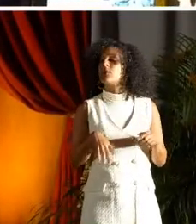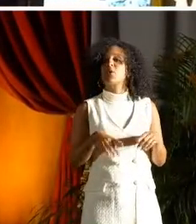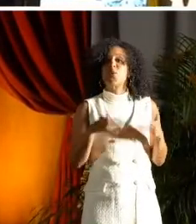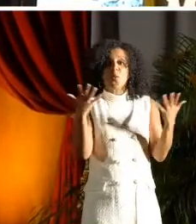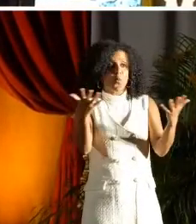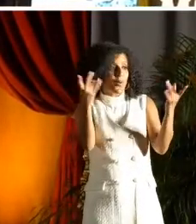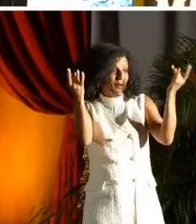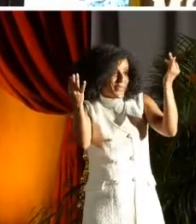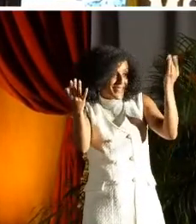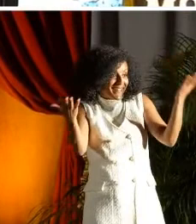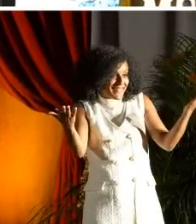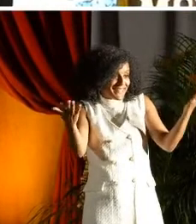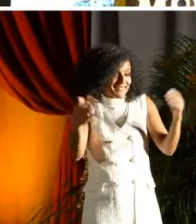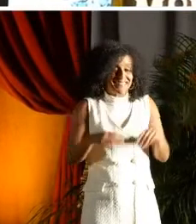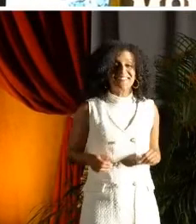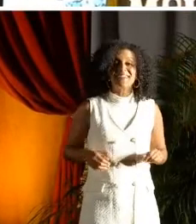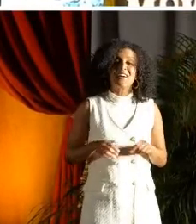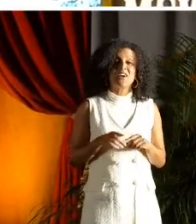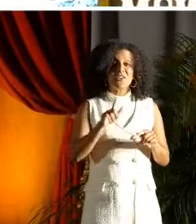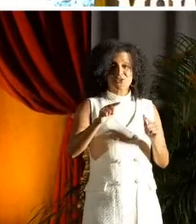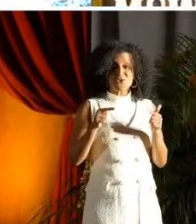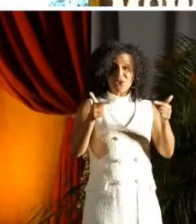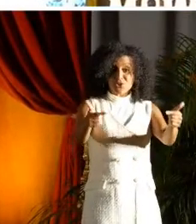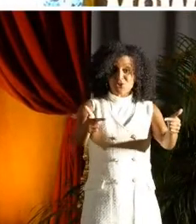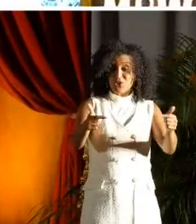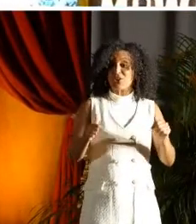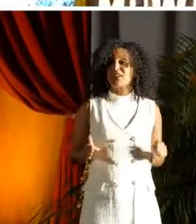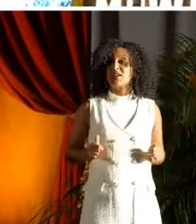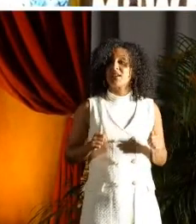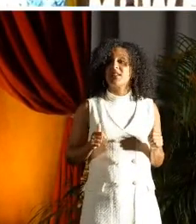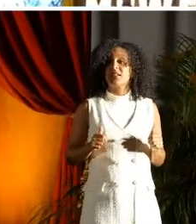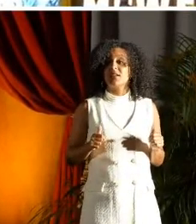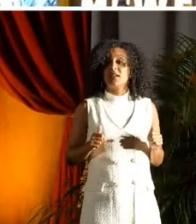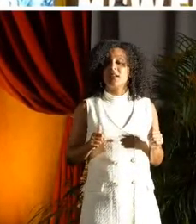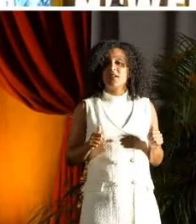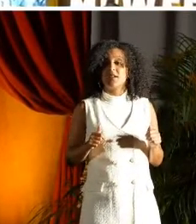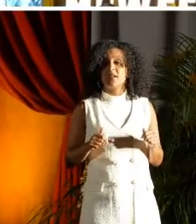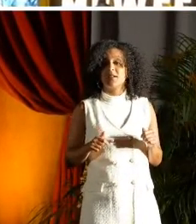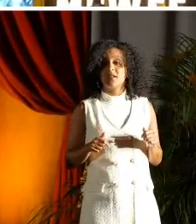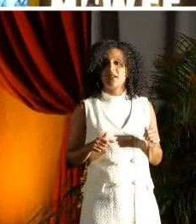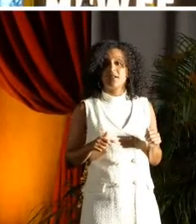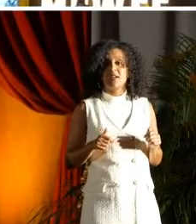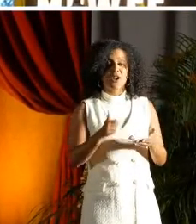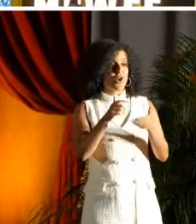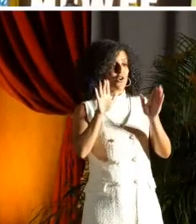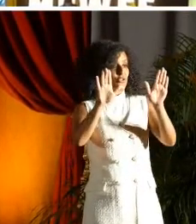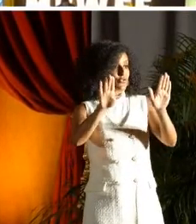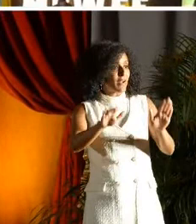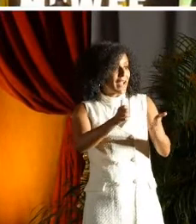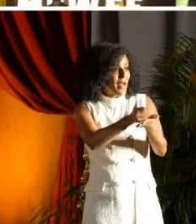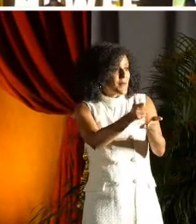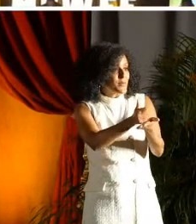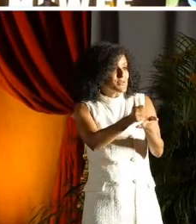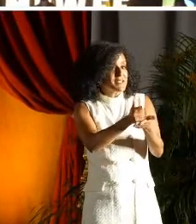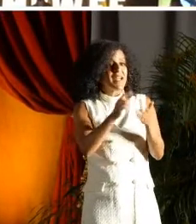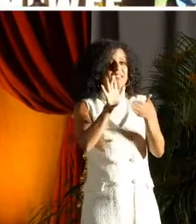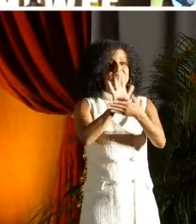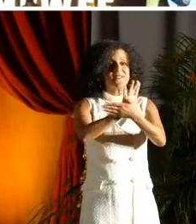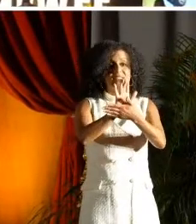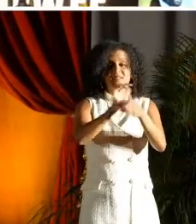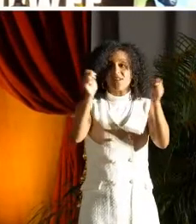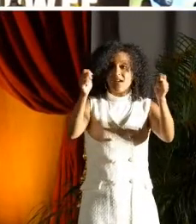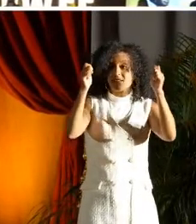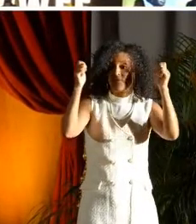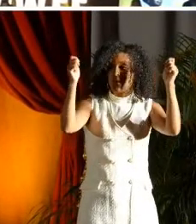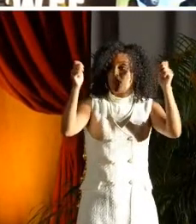So what do you think? It's your turn. So our great helpers at the film festival are going